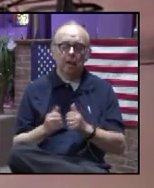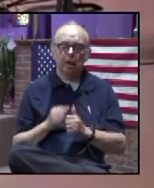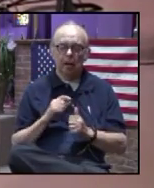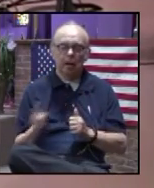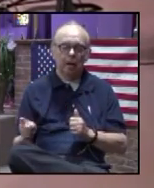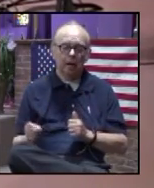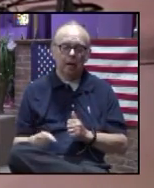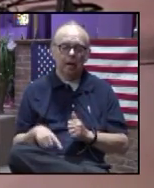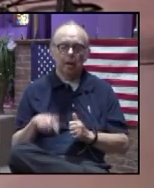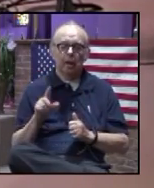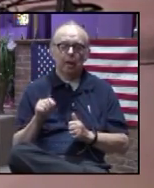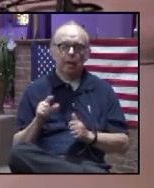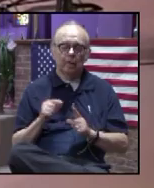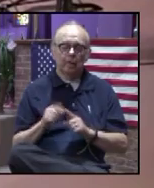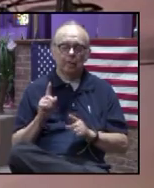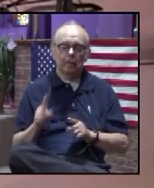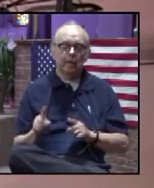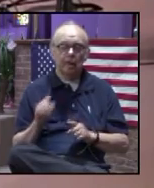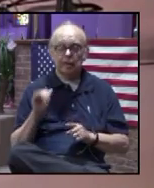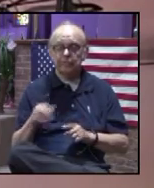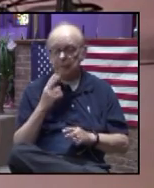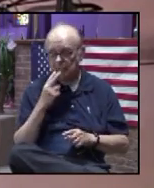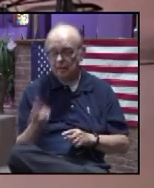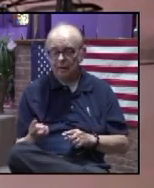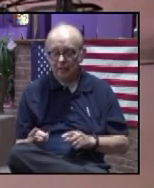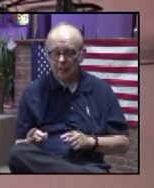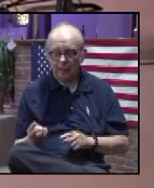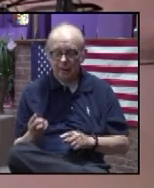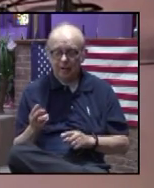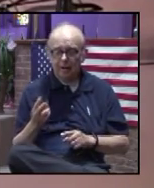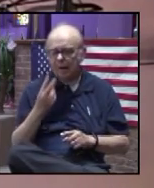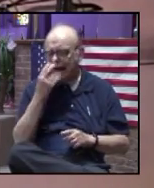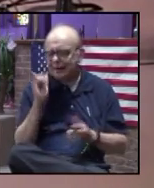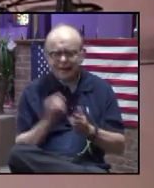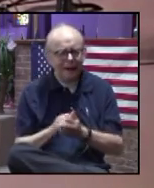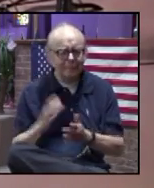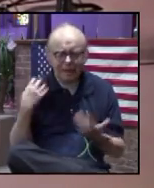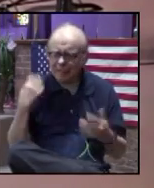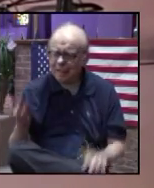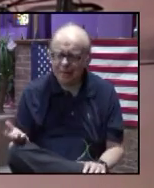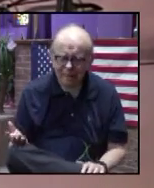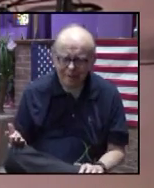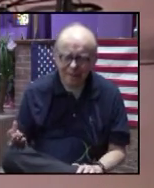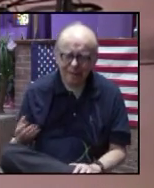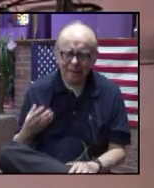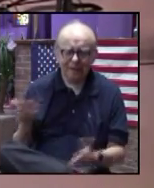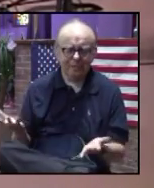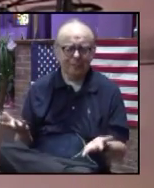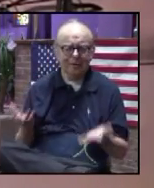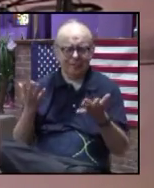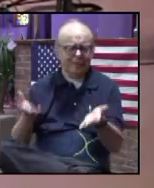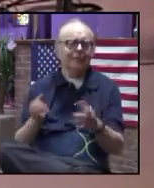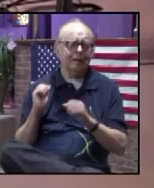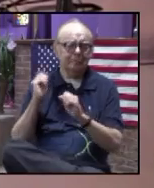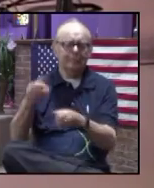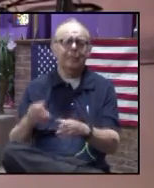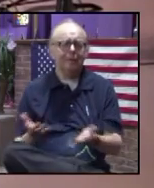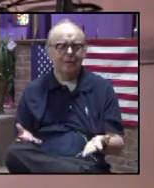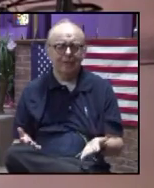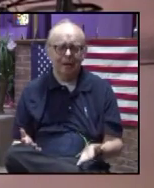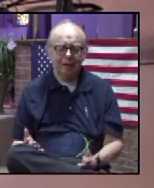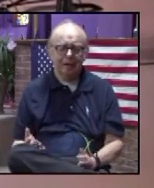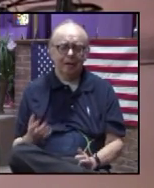lose 20-1 and I'll still be watching it. Saying, I can't believe that coach. Why did he leave that pitcher in so long? But